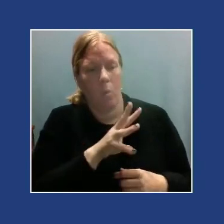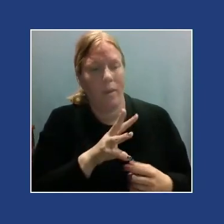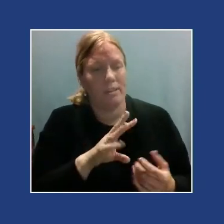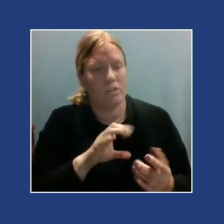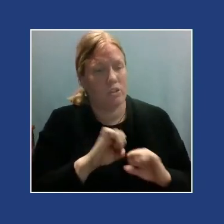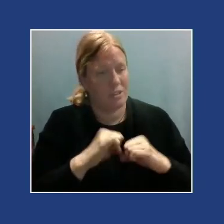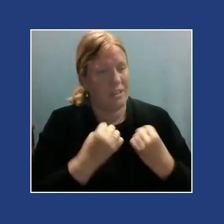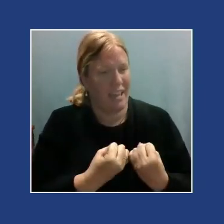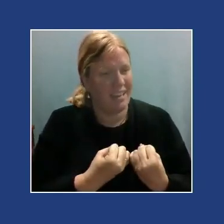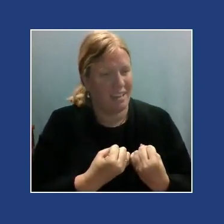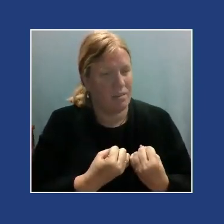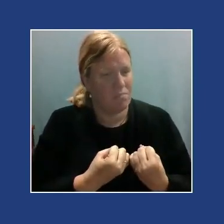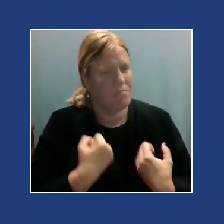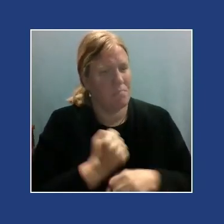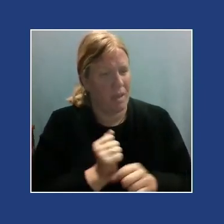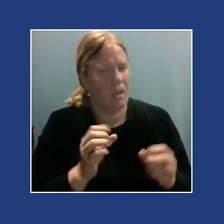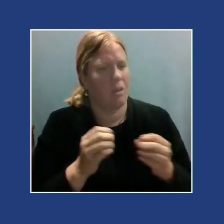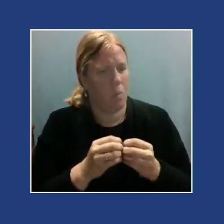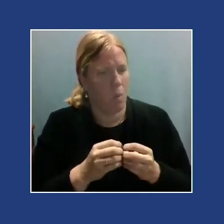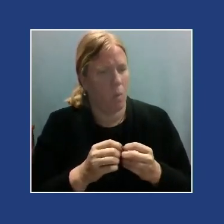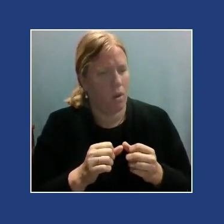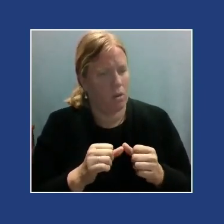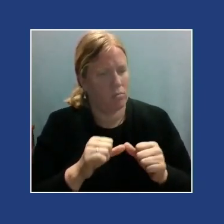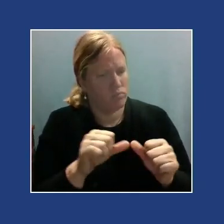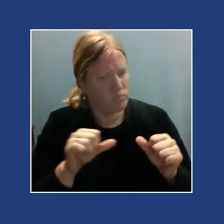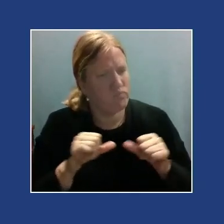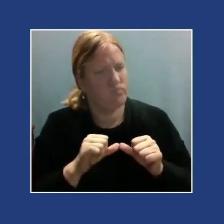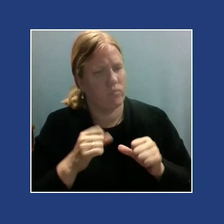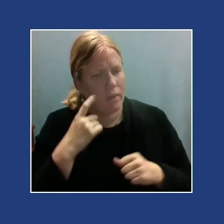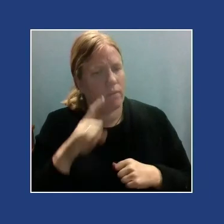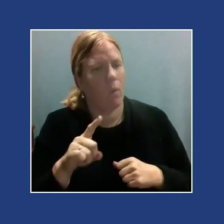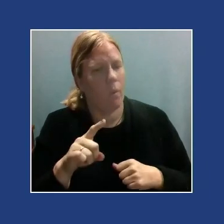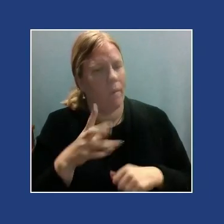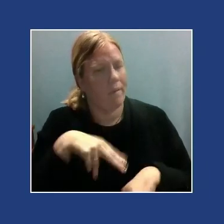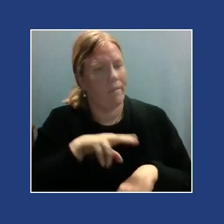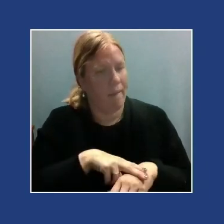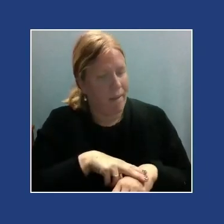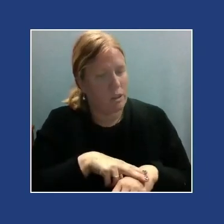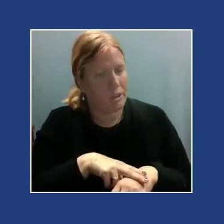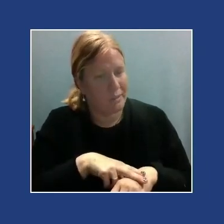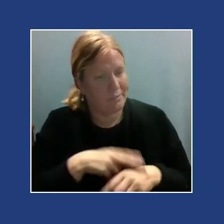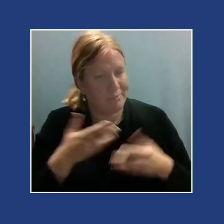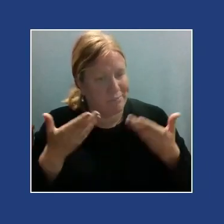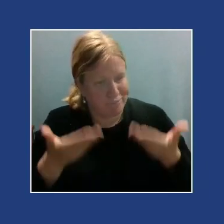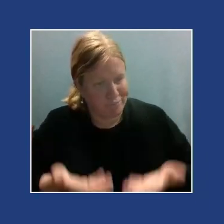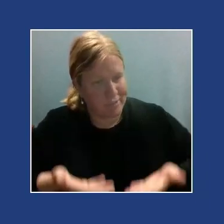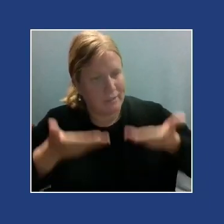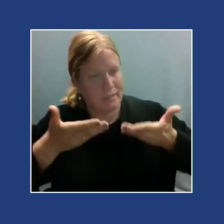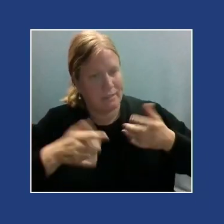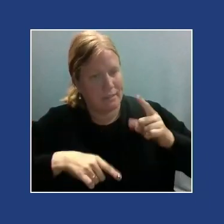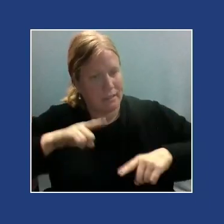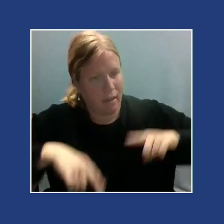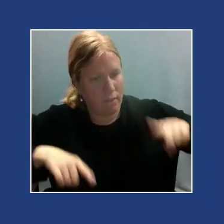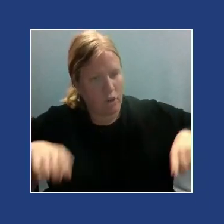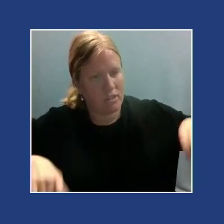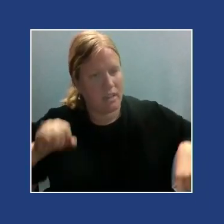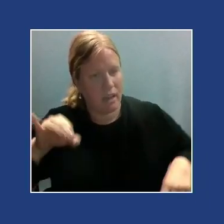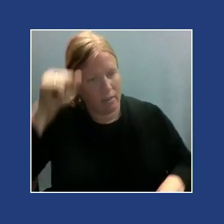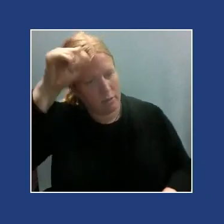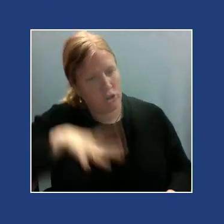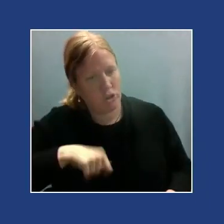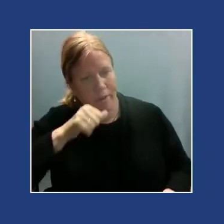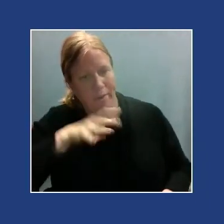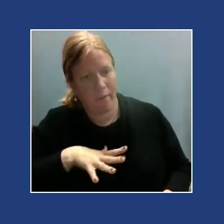ago, finally making more room for the naturally existing diversity in gender that exists among